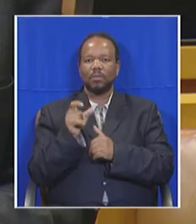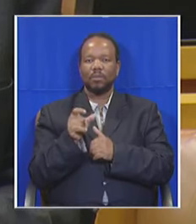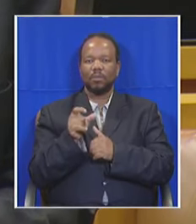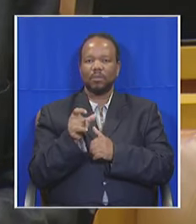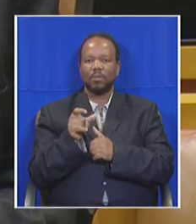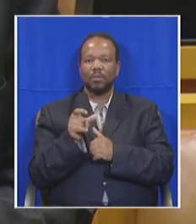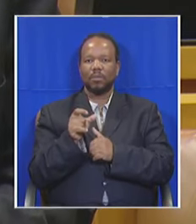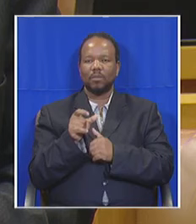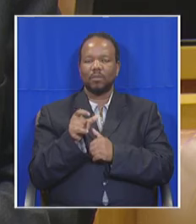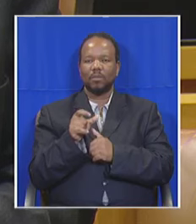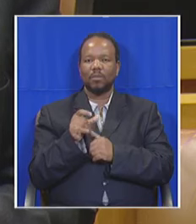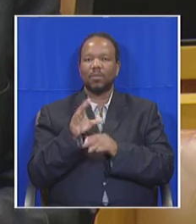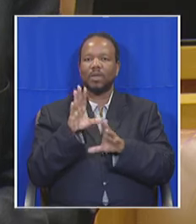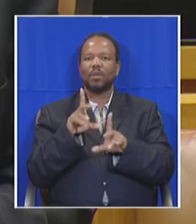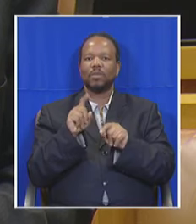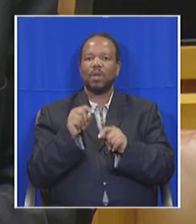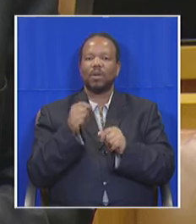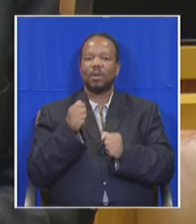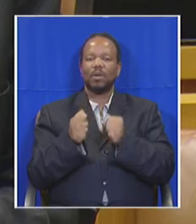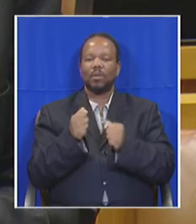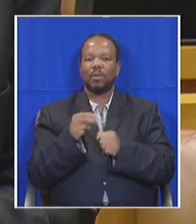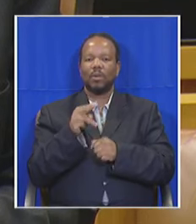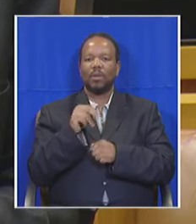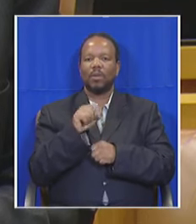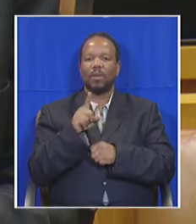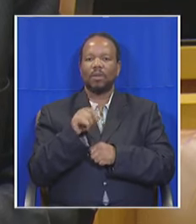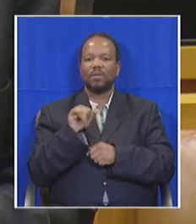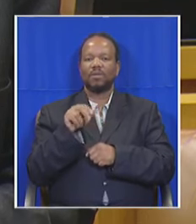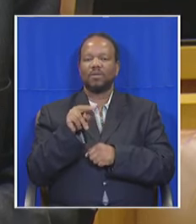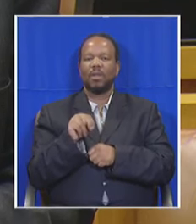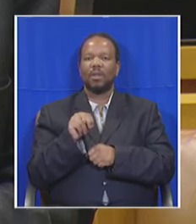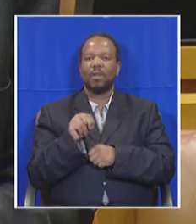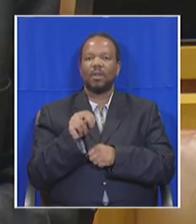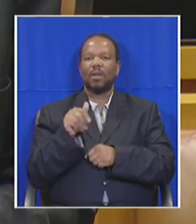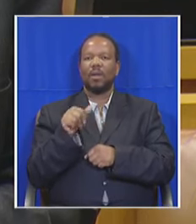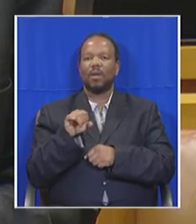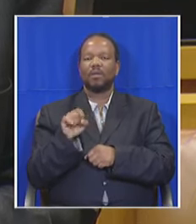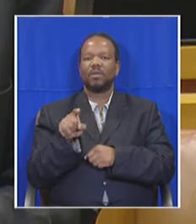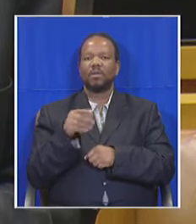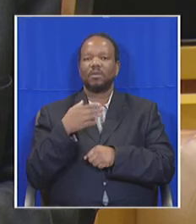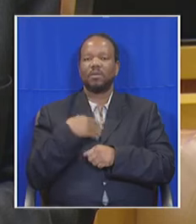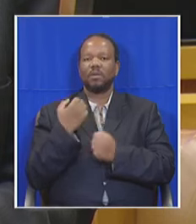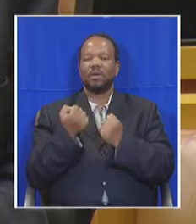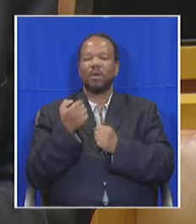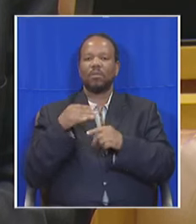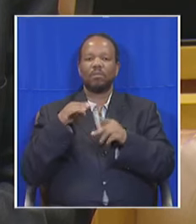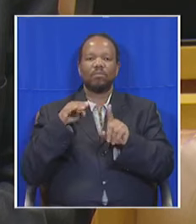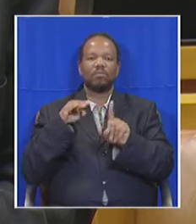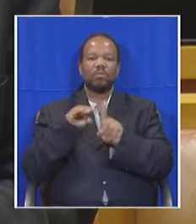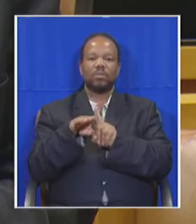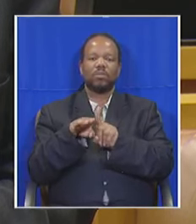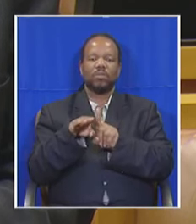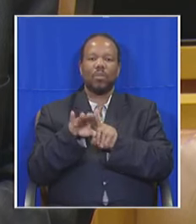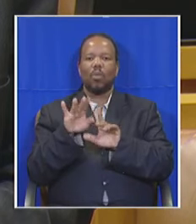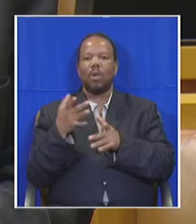Cape Town runner Nazim Isaacs, who was killed in a hit-and-run incident in Claremont, Cape